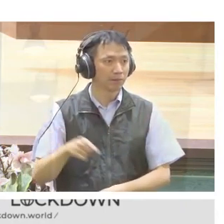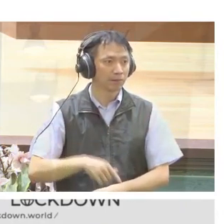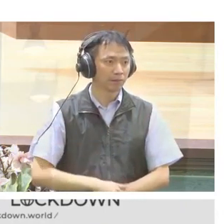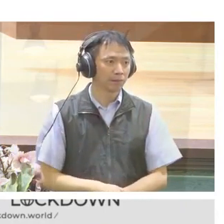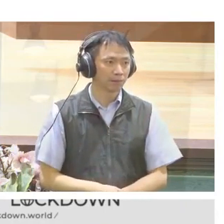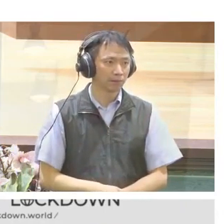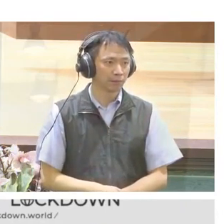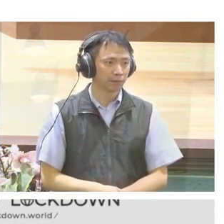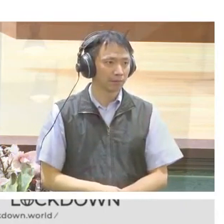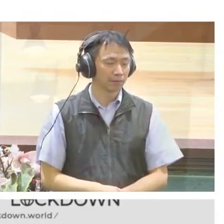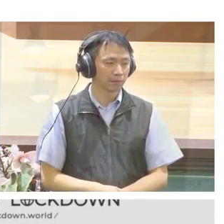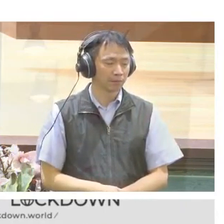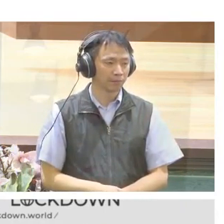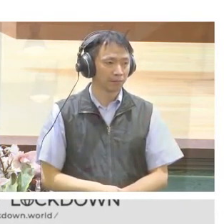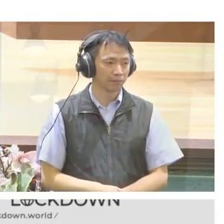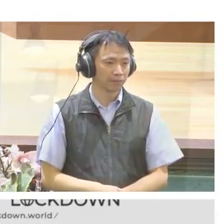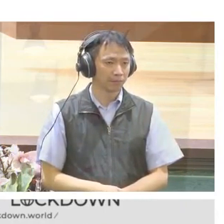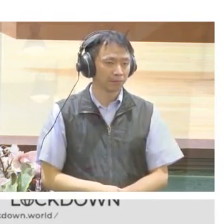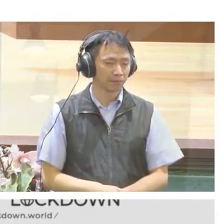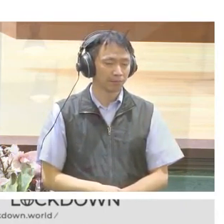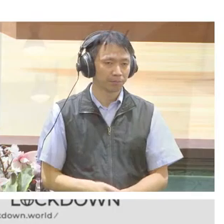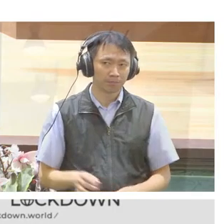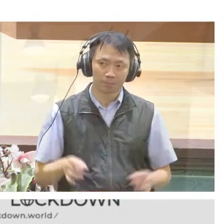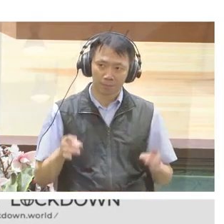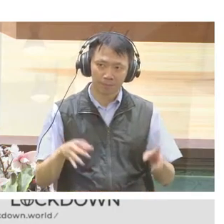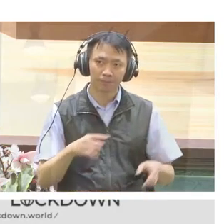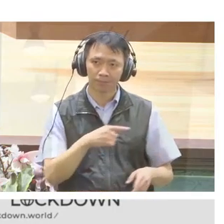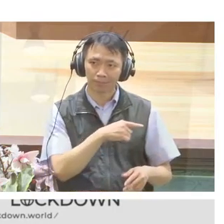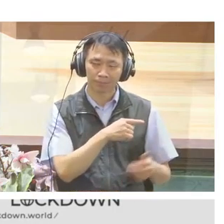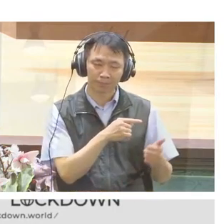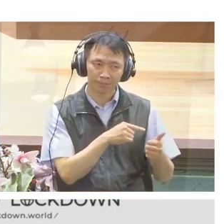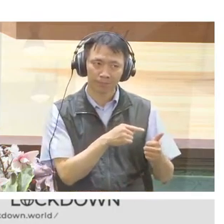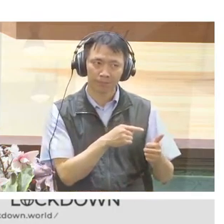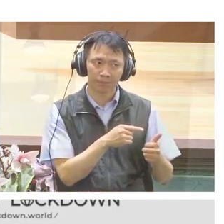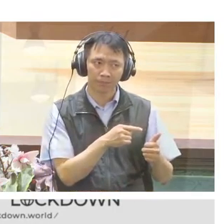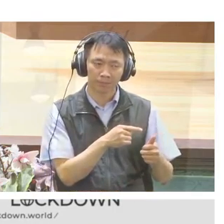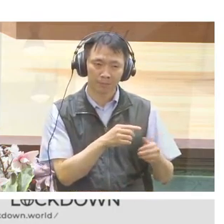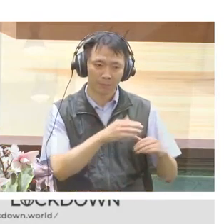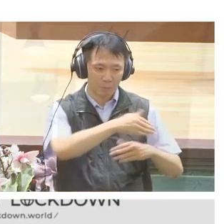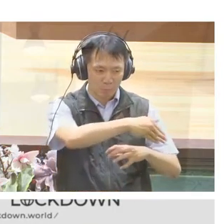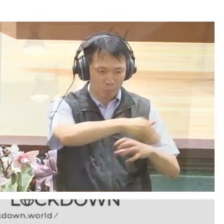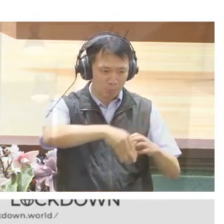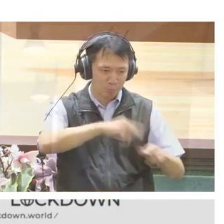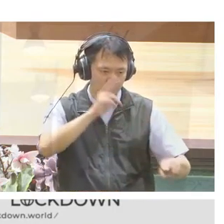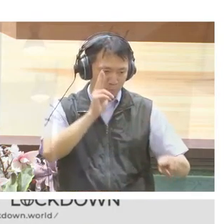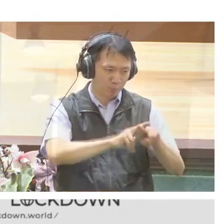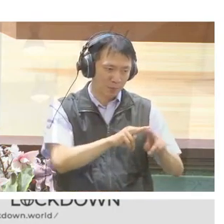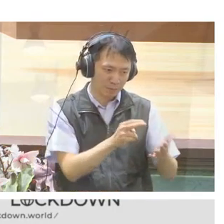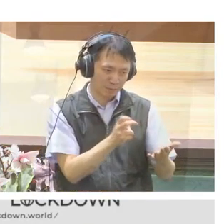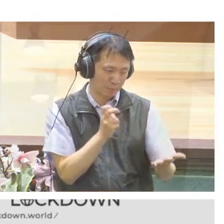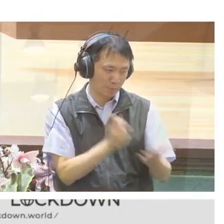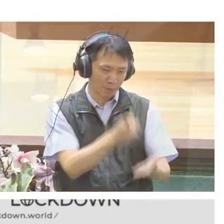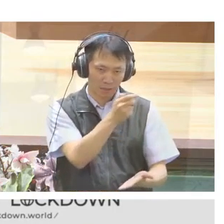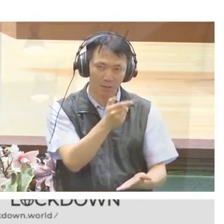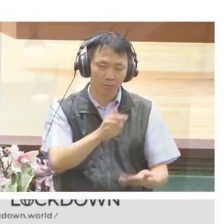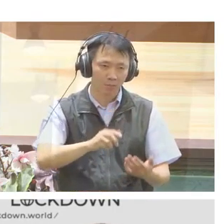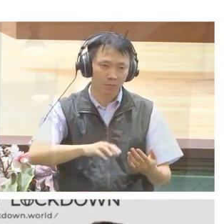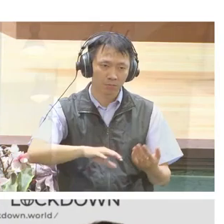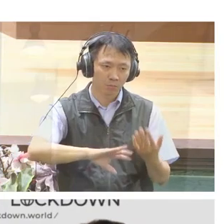unusual. Most territories allowed nationals to go in and out, but would stop foreigners.